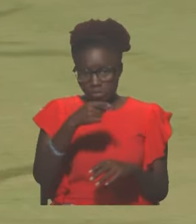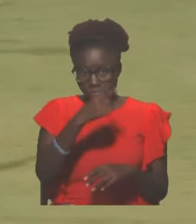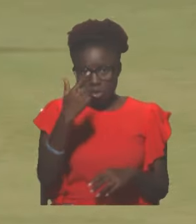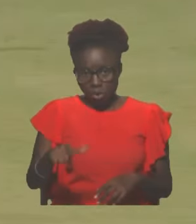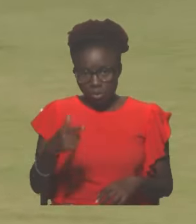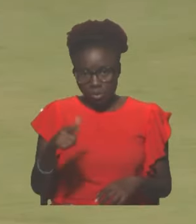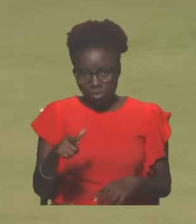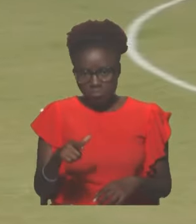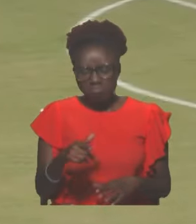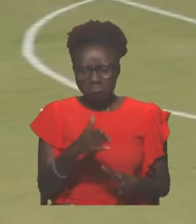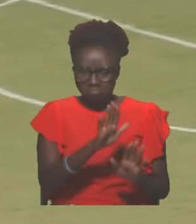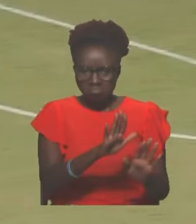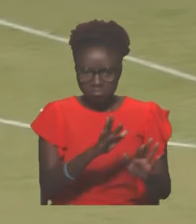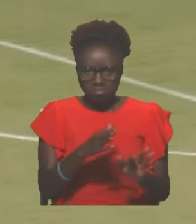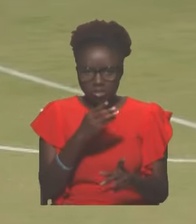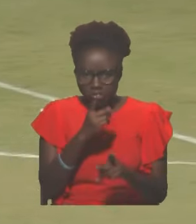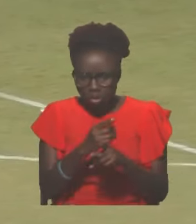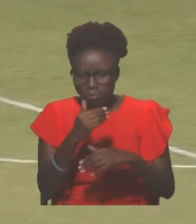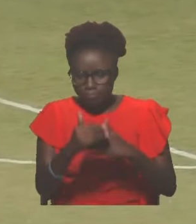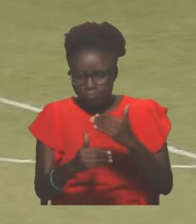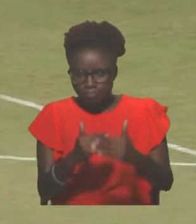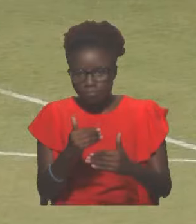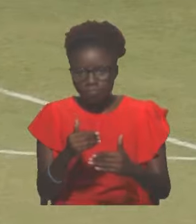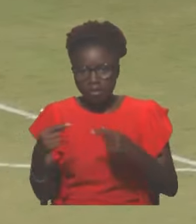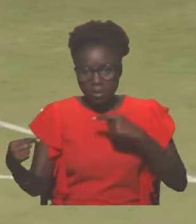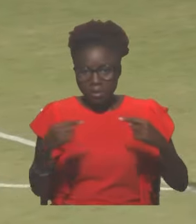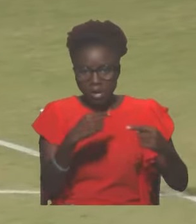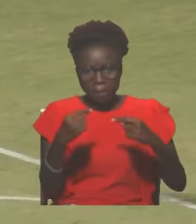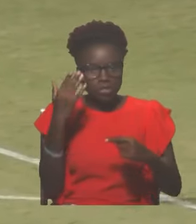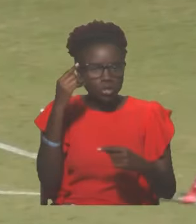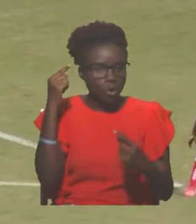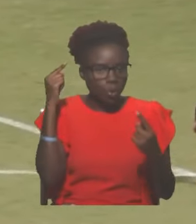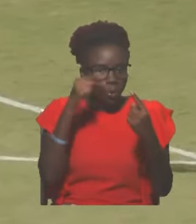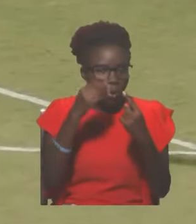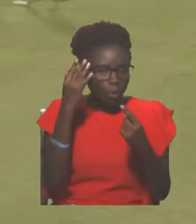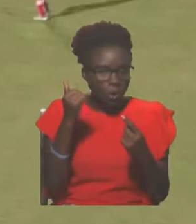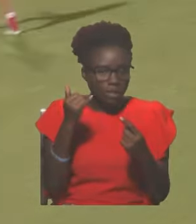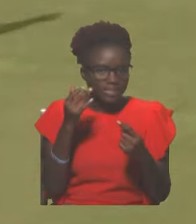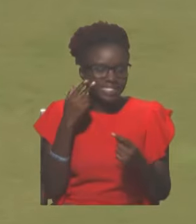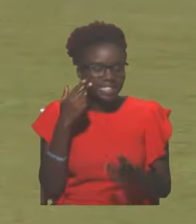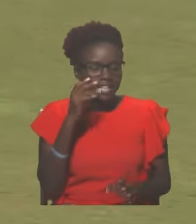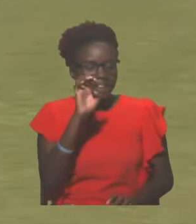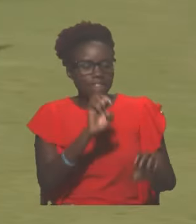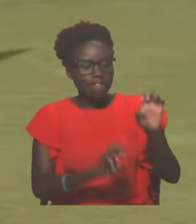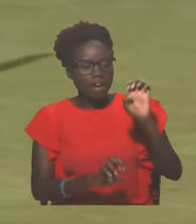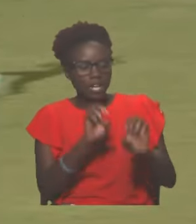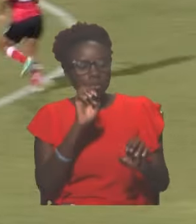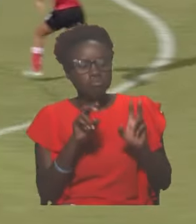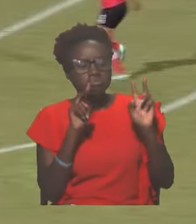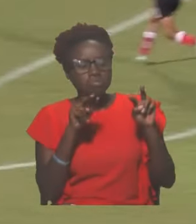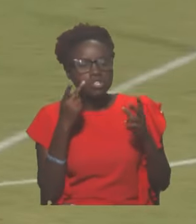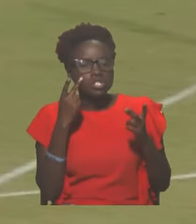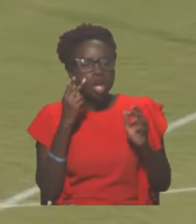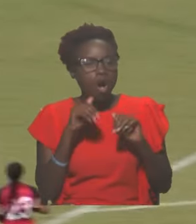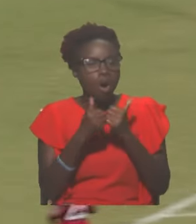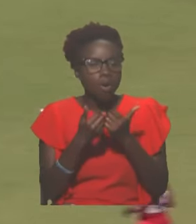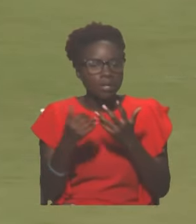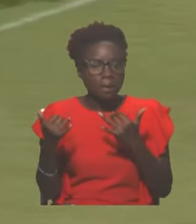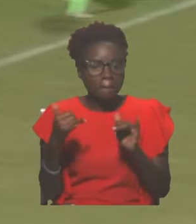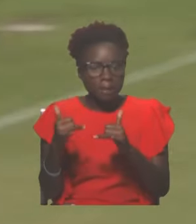a step in the right direction. The match provided Briggs with his first chance to see his players in game action since their training